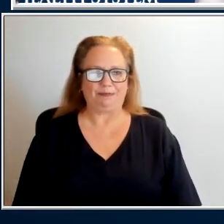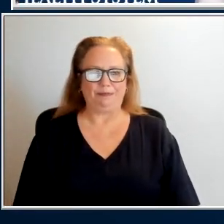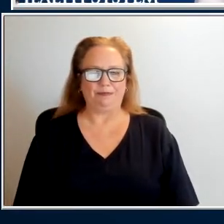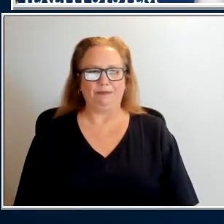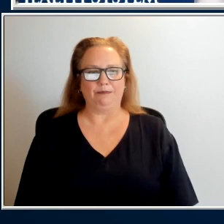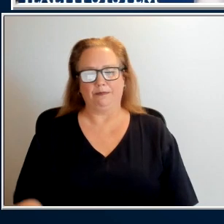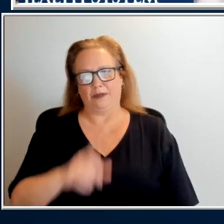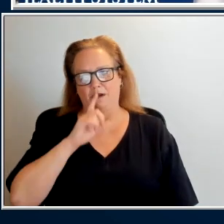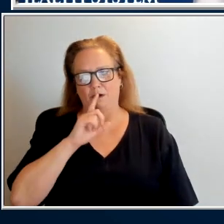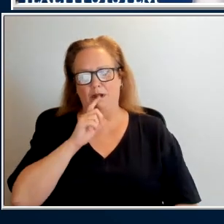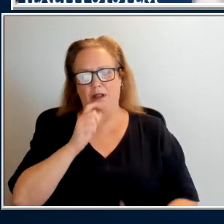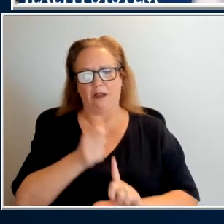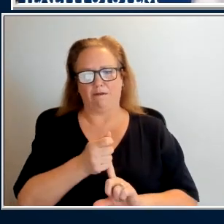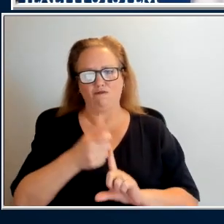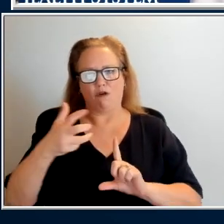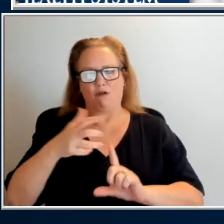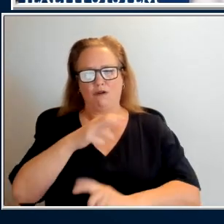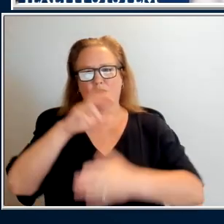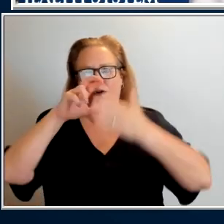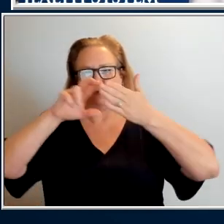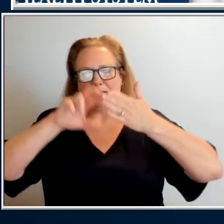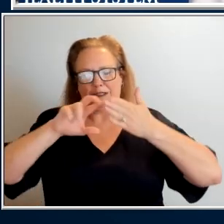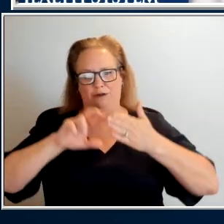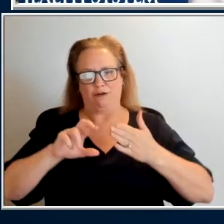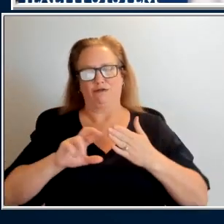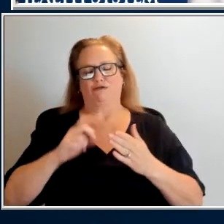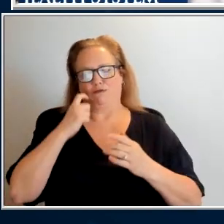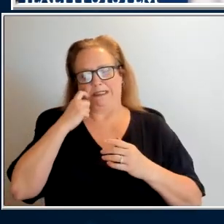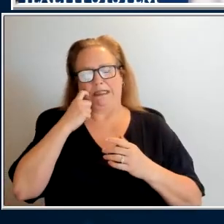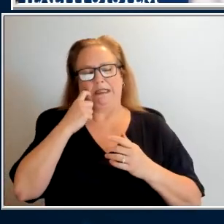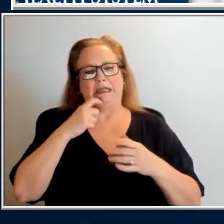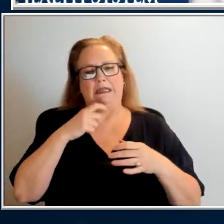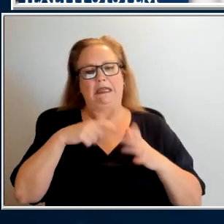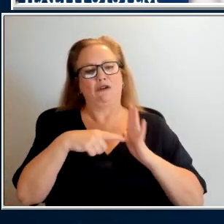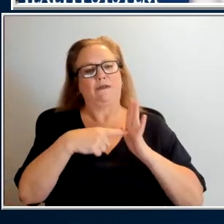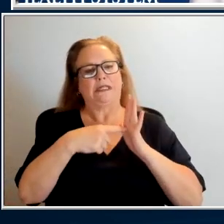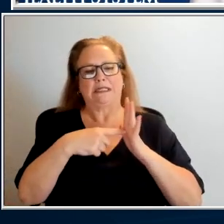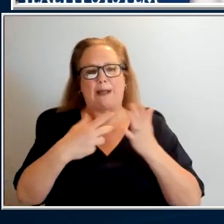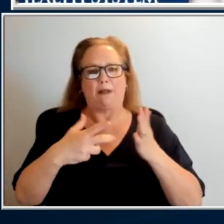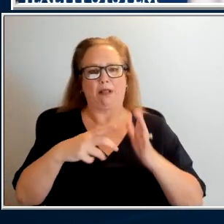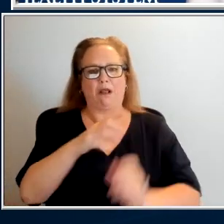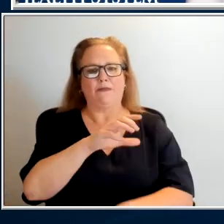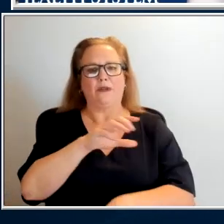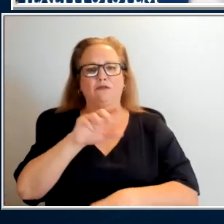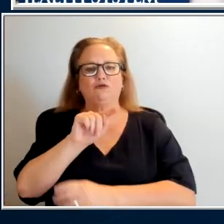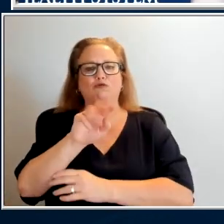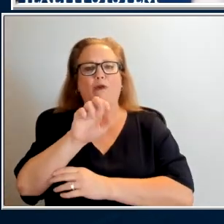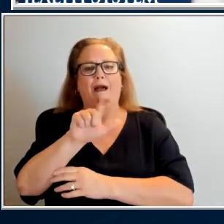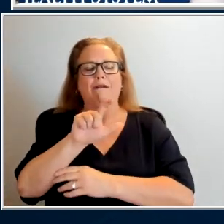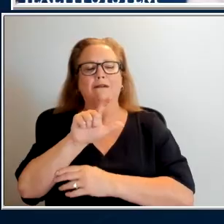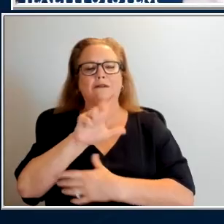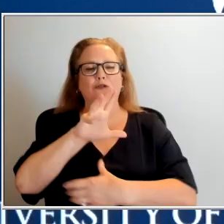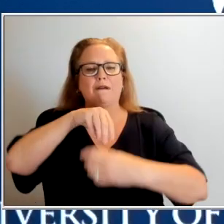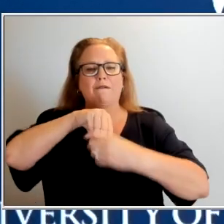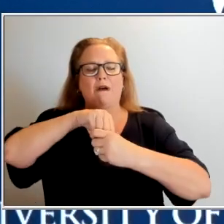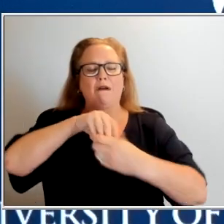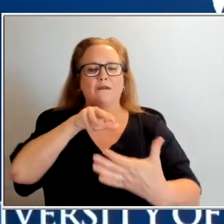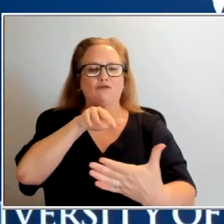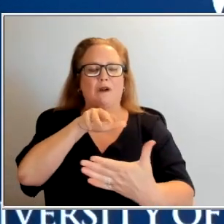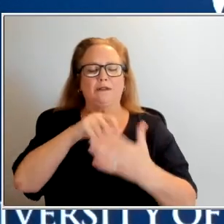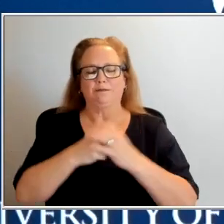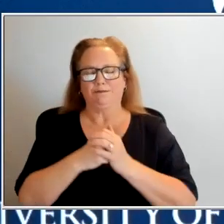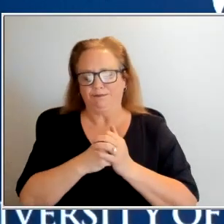grown your clinical research trial portfolio recently. Give us some example of the clinical trials you're involved in. Well, we are